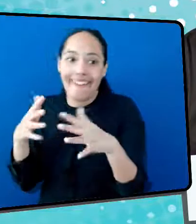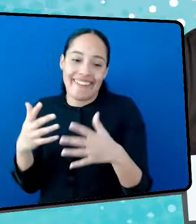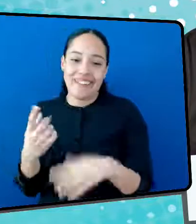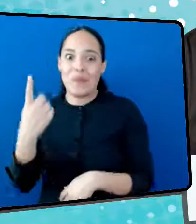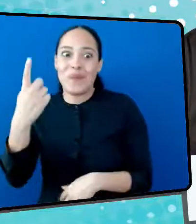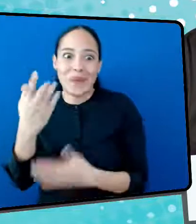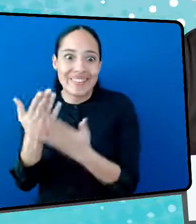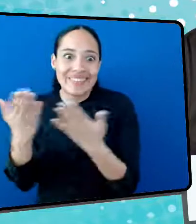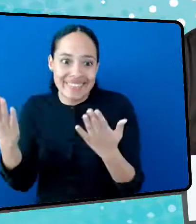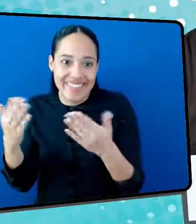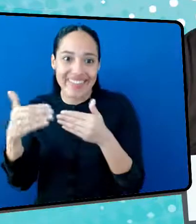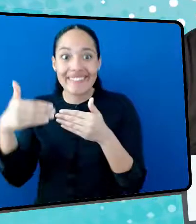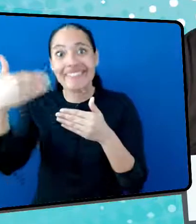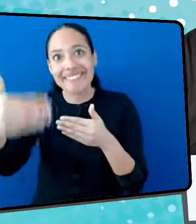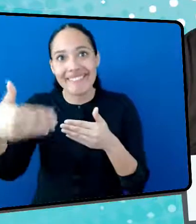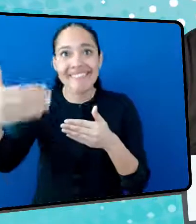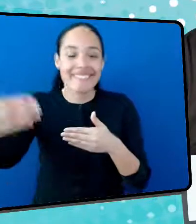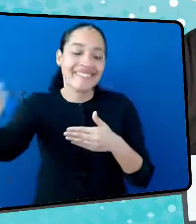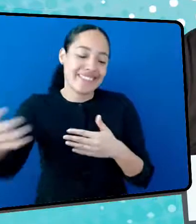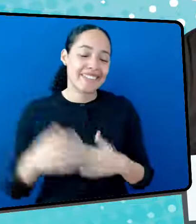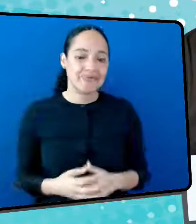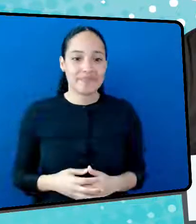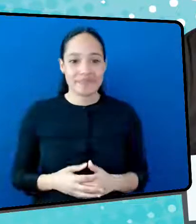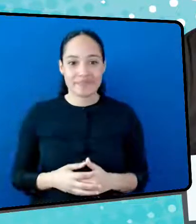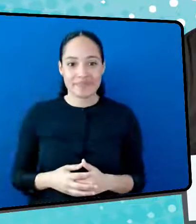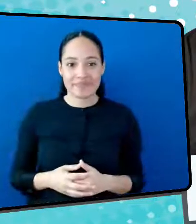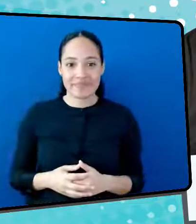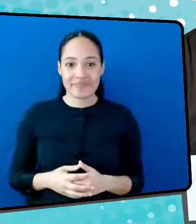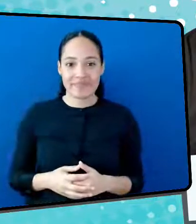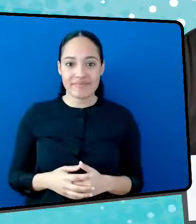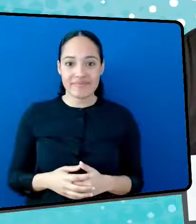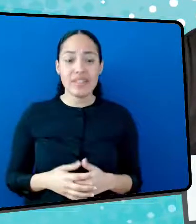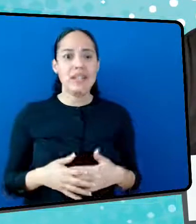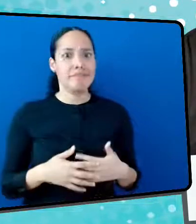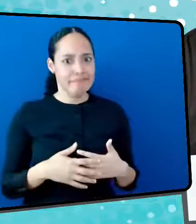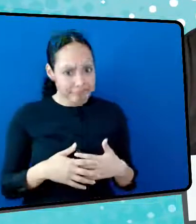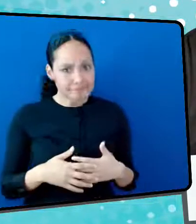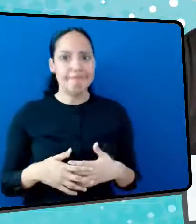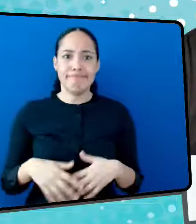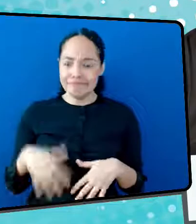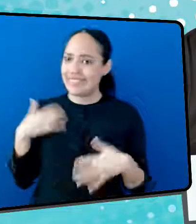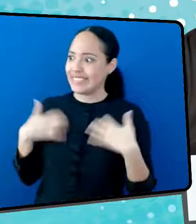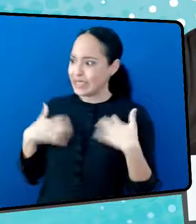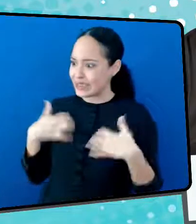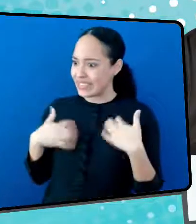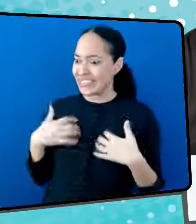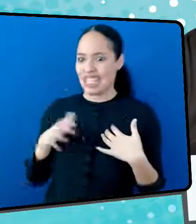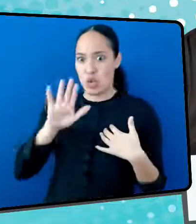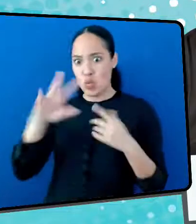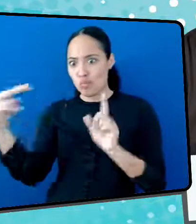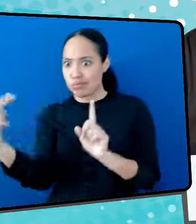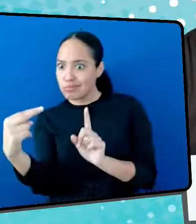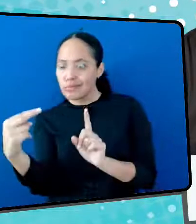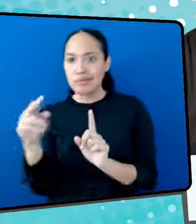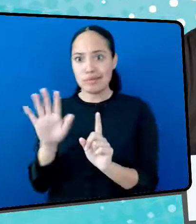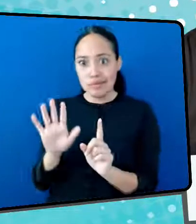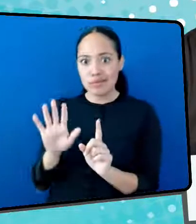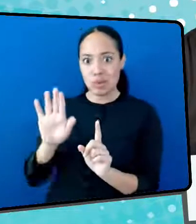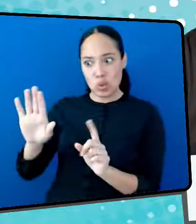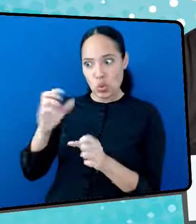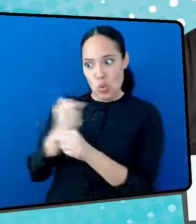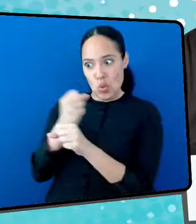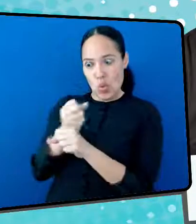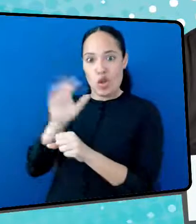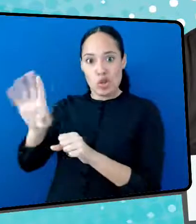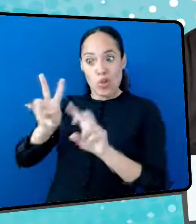that you're from the place that you're at as well in research, and again that kind of spectrum that you drew out, that we actually are